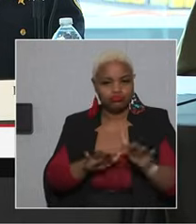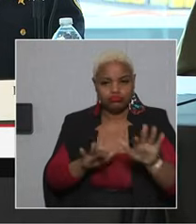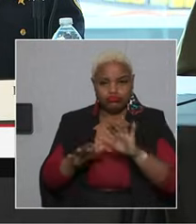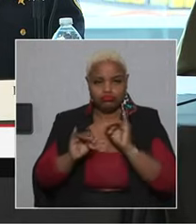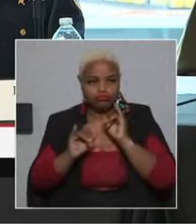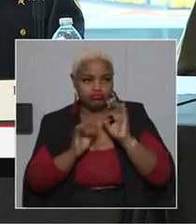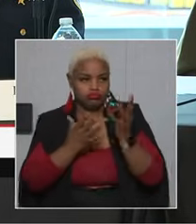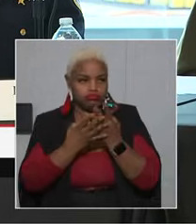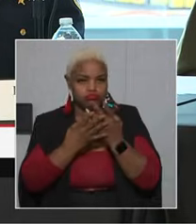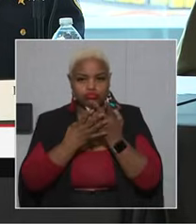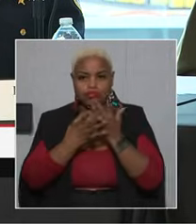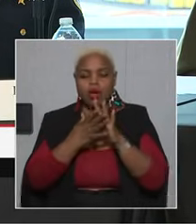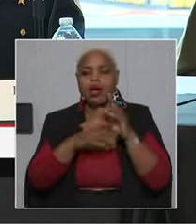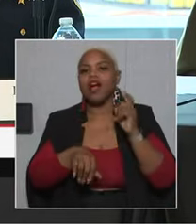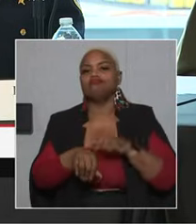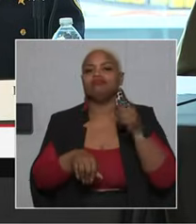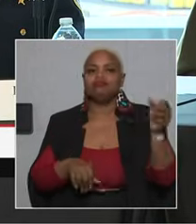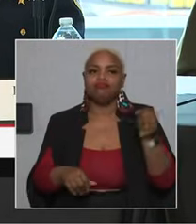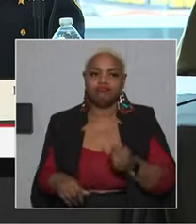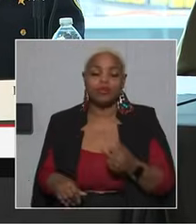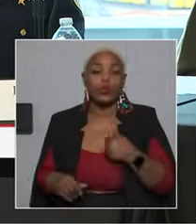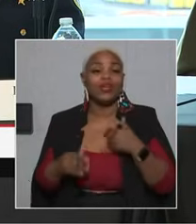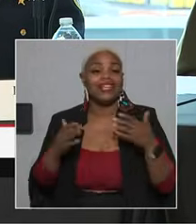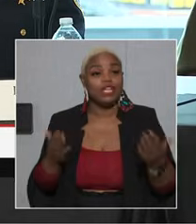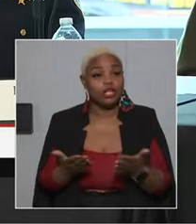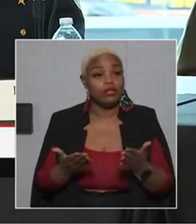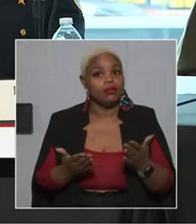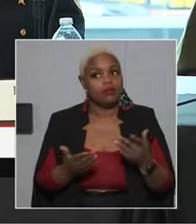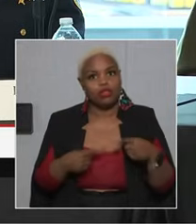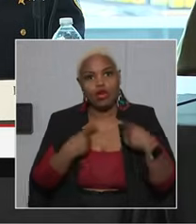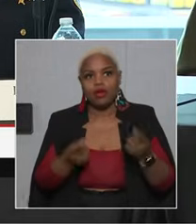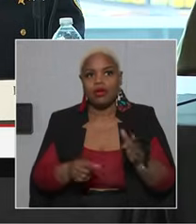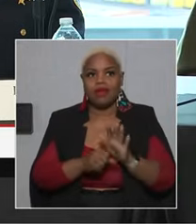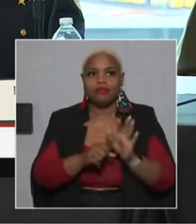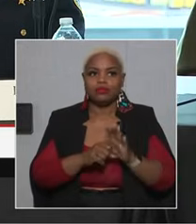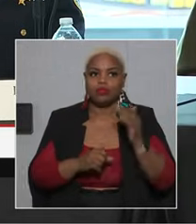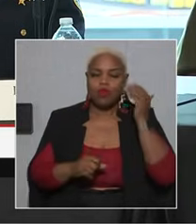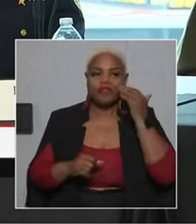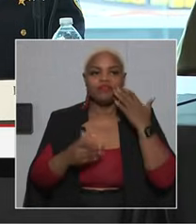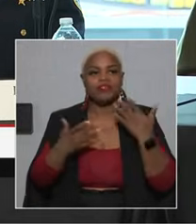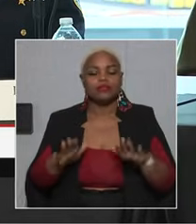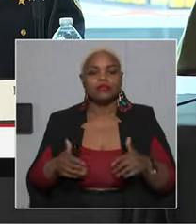long enough to know and to have lived through transitions